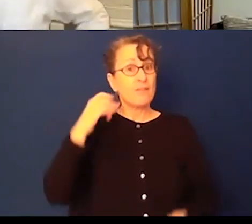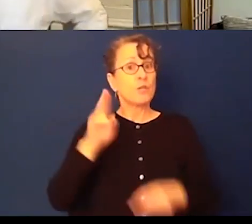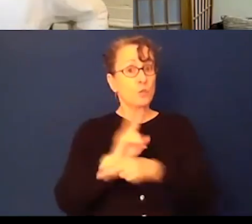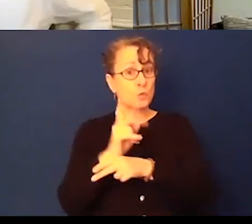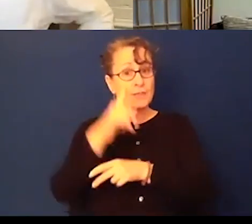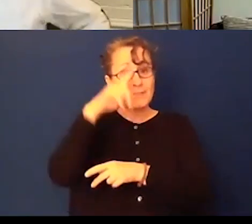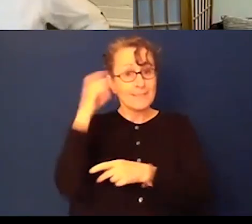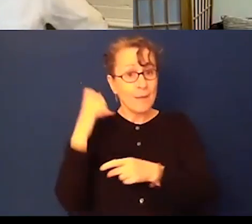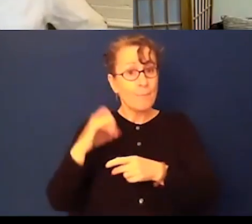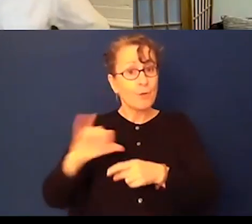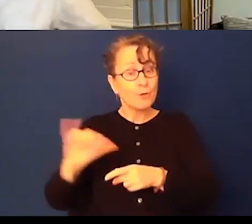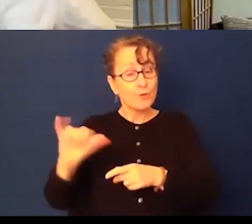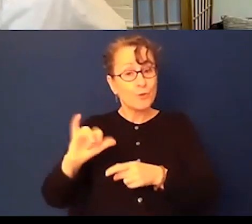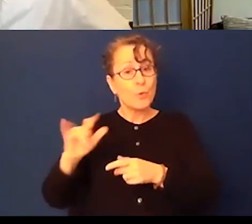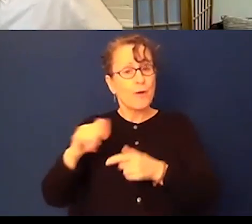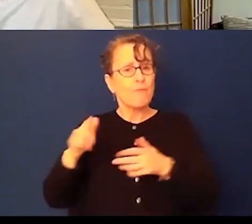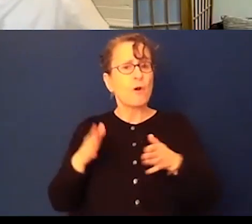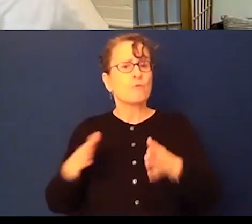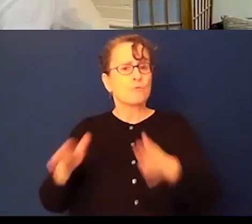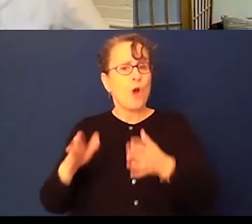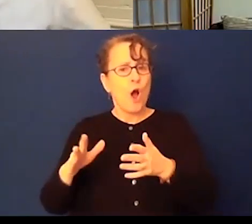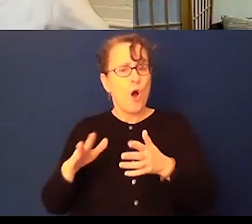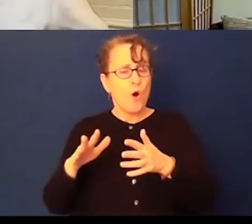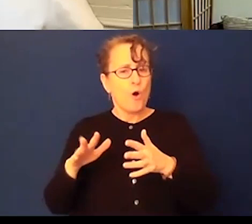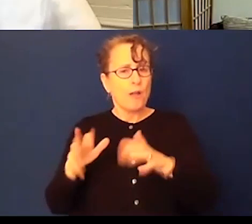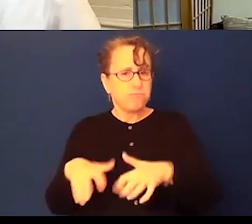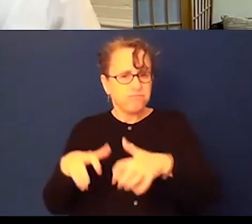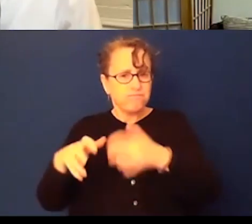just exercising the machine, and